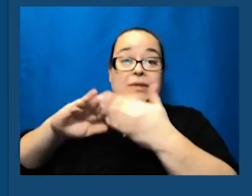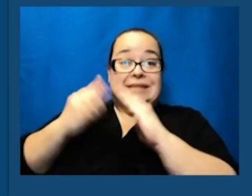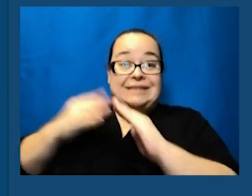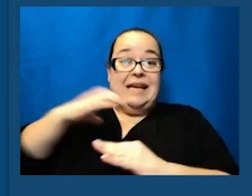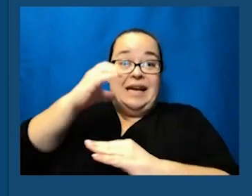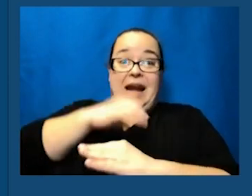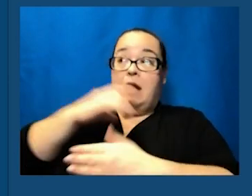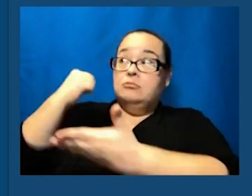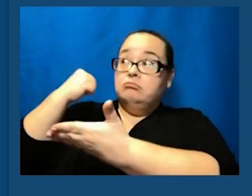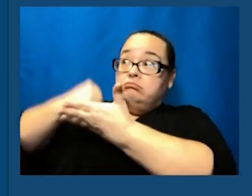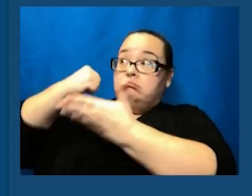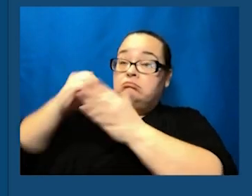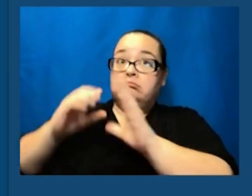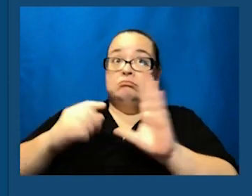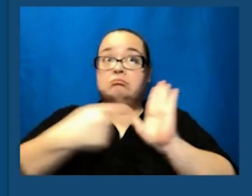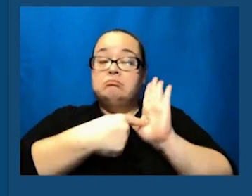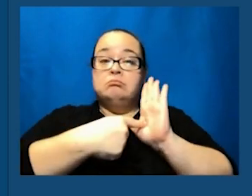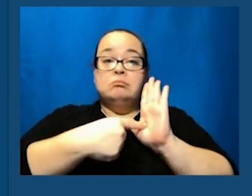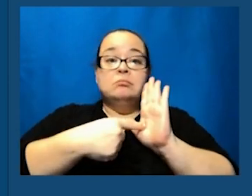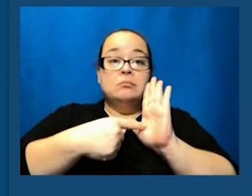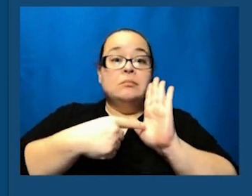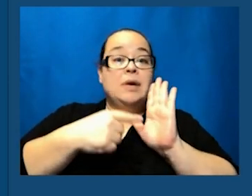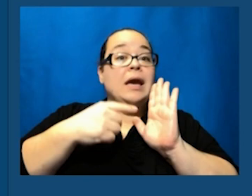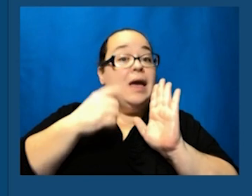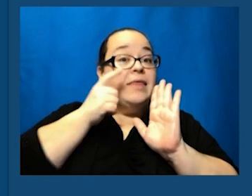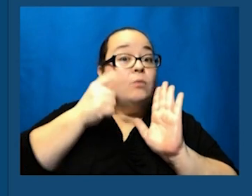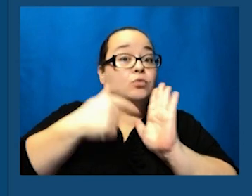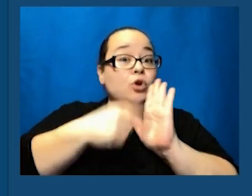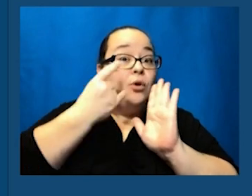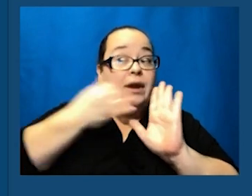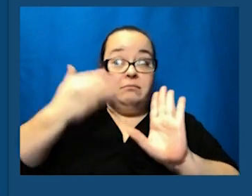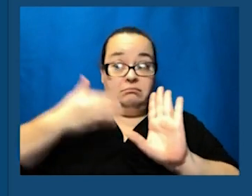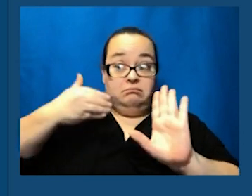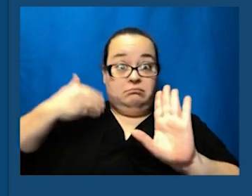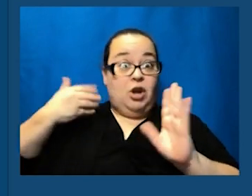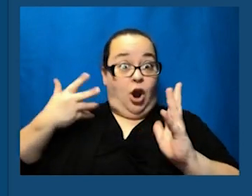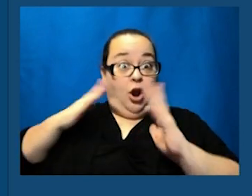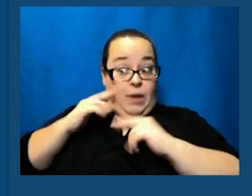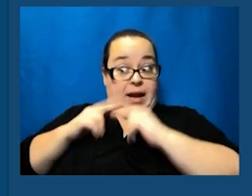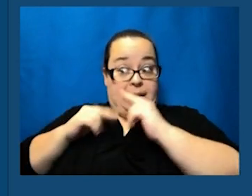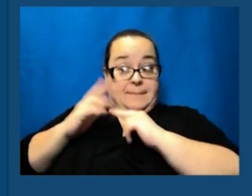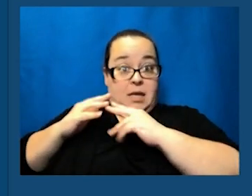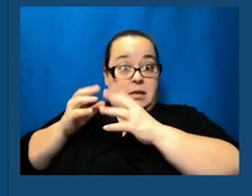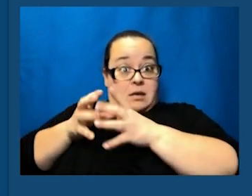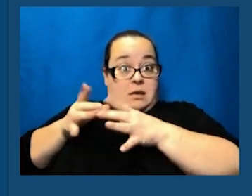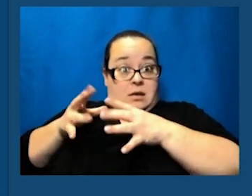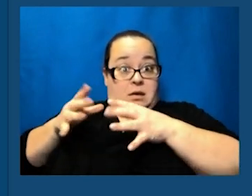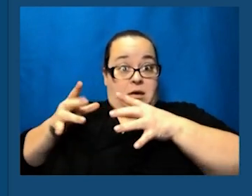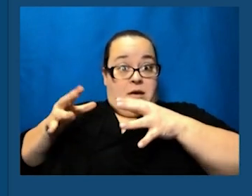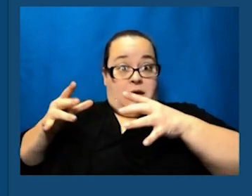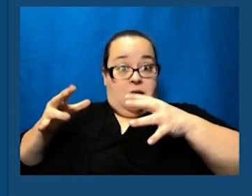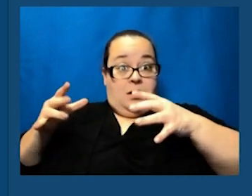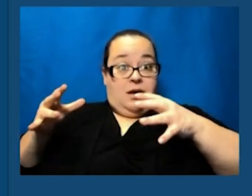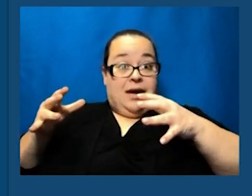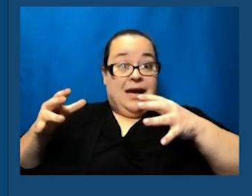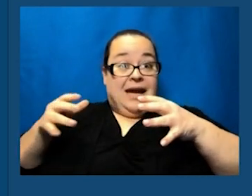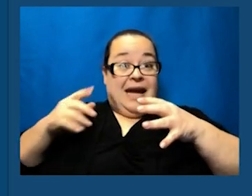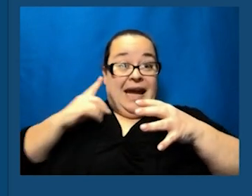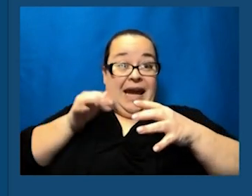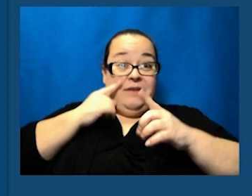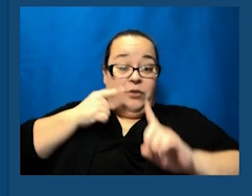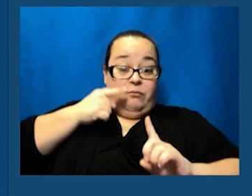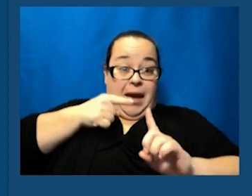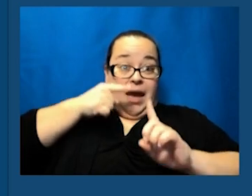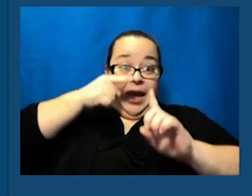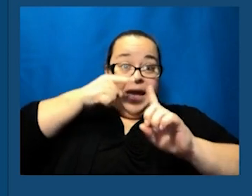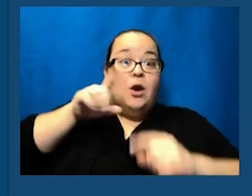certifies that either in the past, and we'll give you credit for what you've done in the past, that you've met these growth targets. And my friends, it's only 1% a year. It's